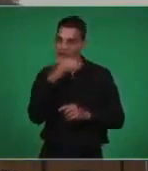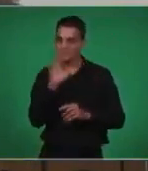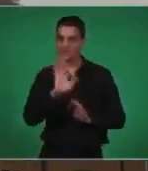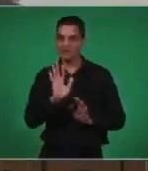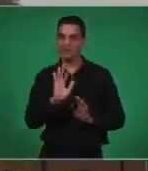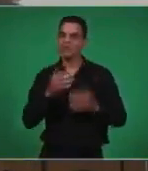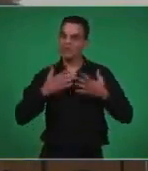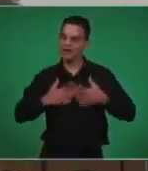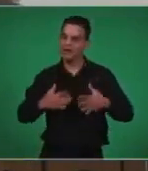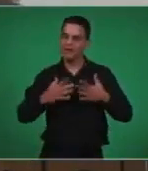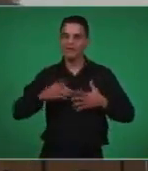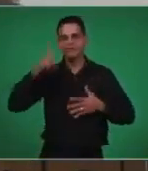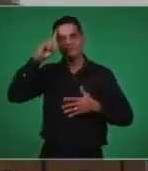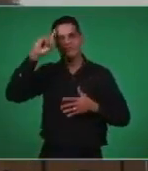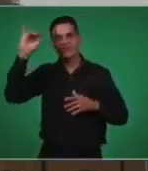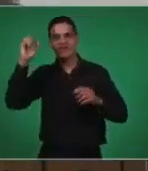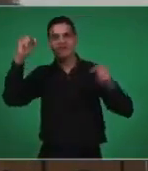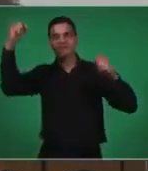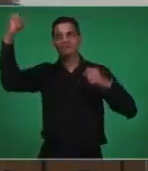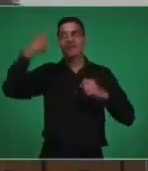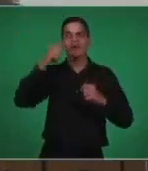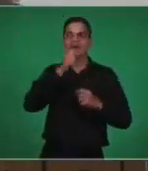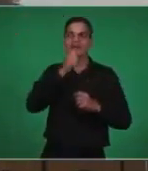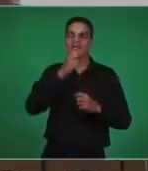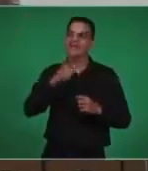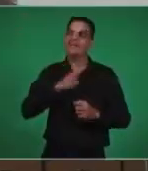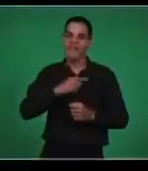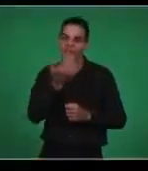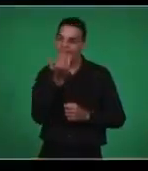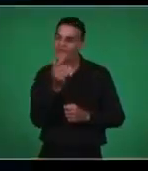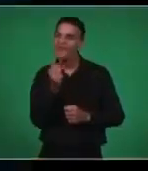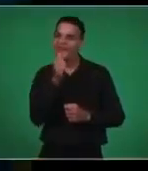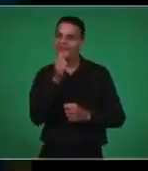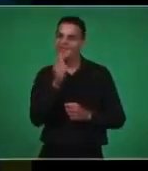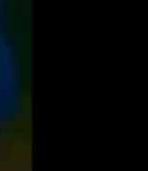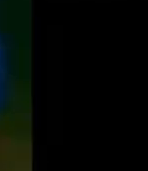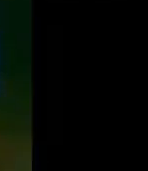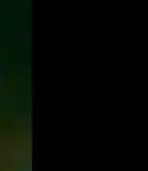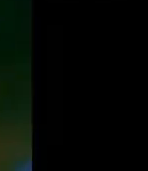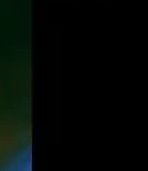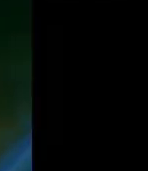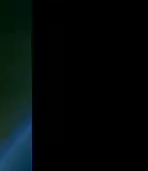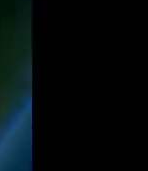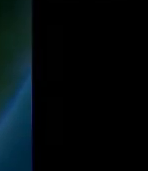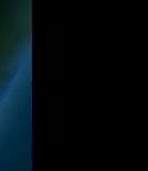The day is still lit, and there is still food there.